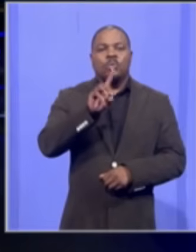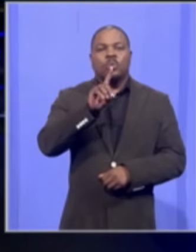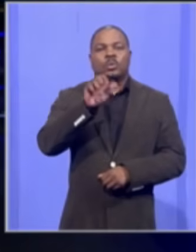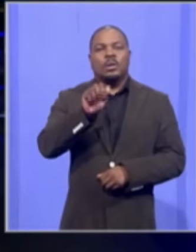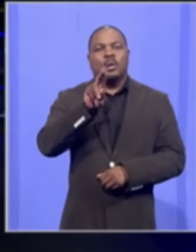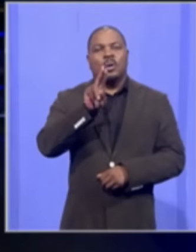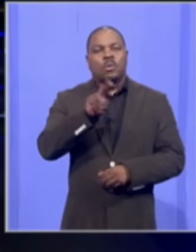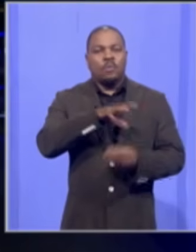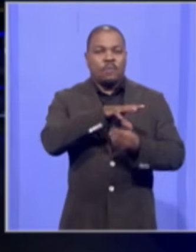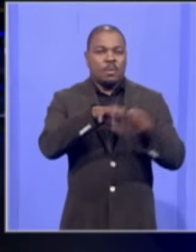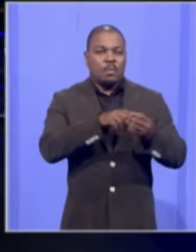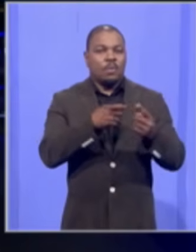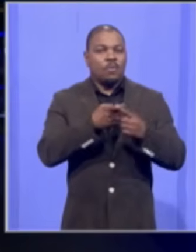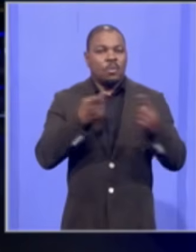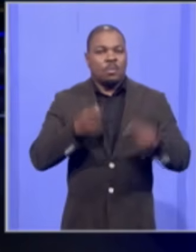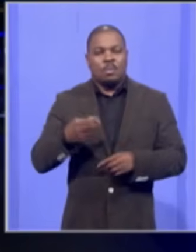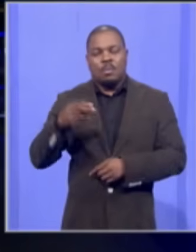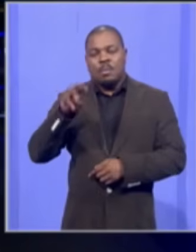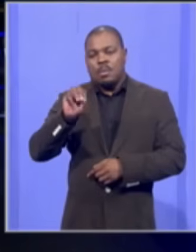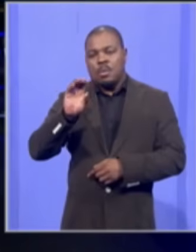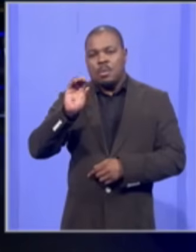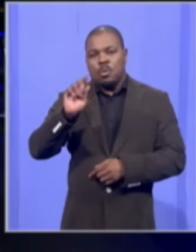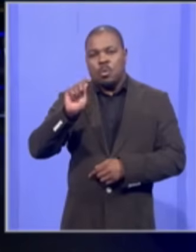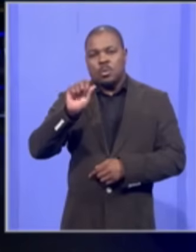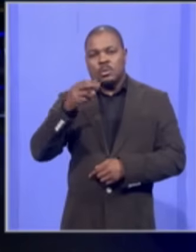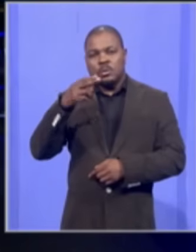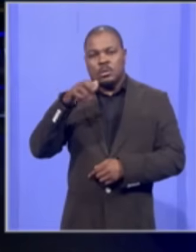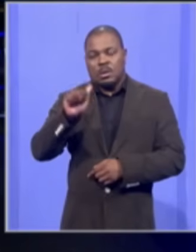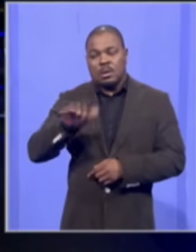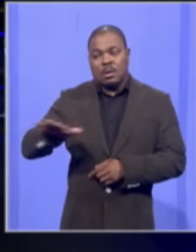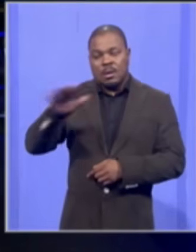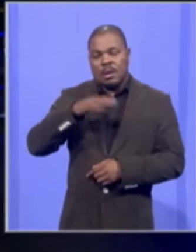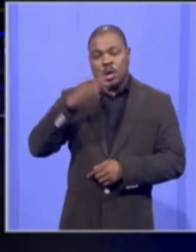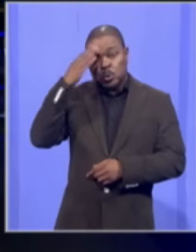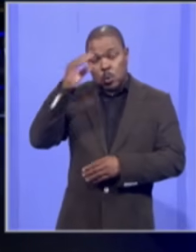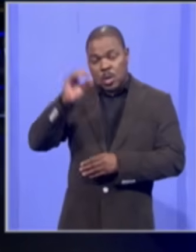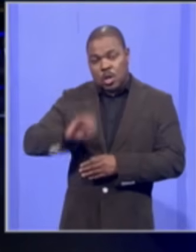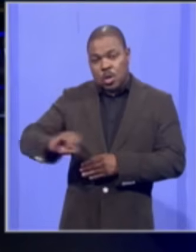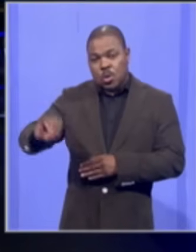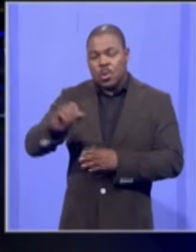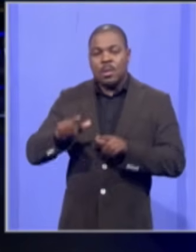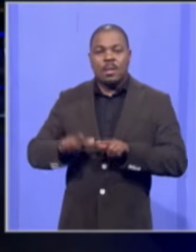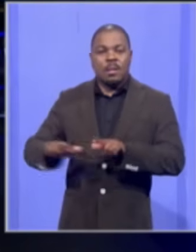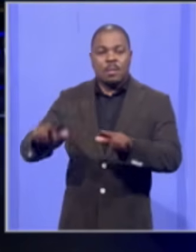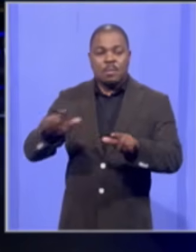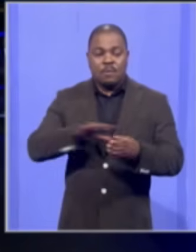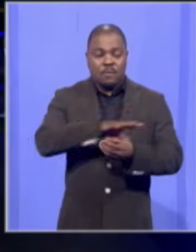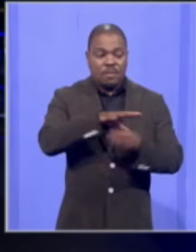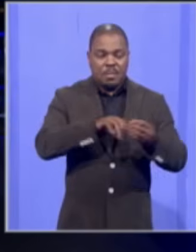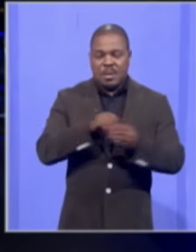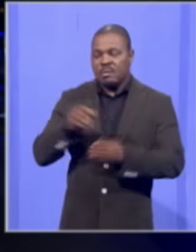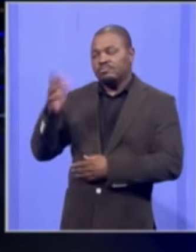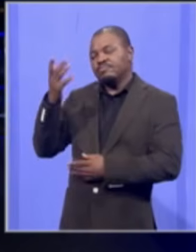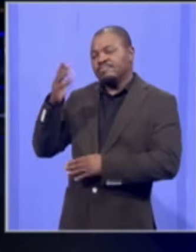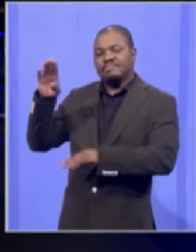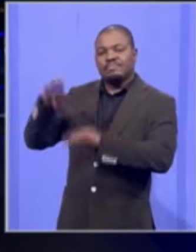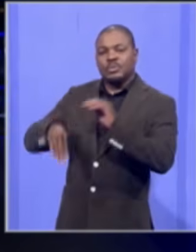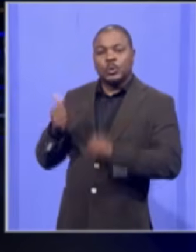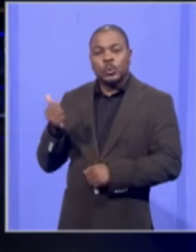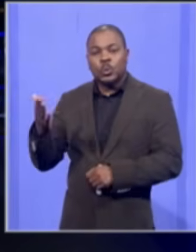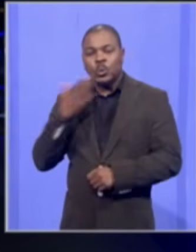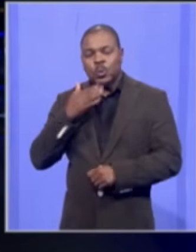Motjha ka ntlenyana ho Thohoyandou provinseng ya Limpopo ba nkile mehato ya molao kgahlano le lefapha la bophelo provinseng ena.